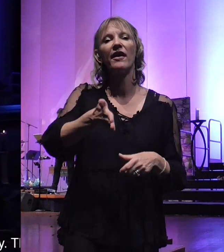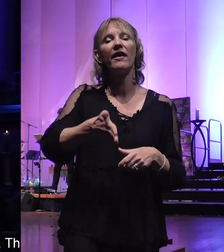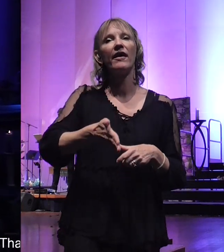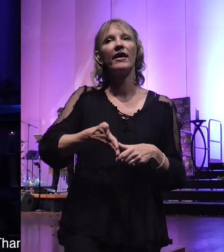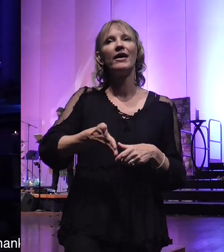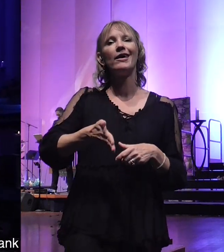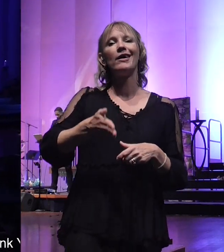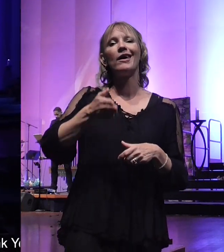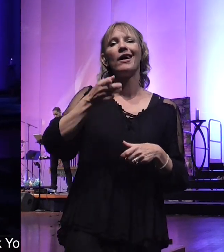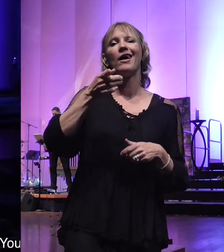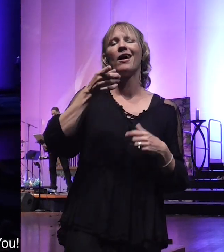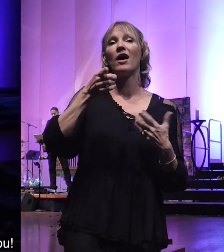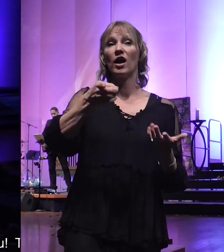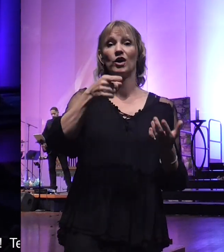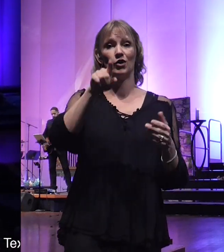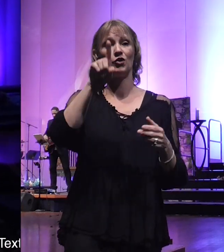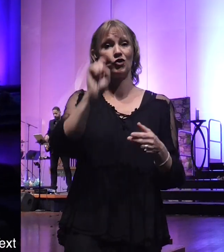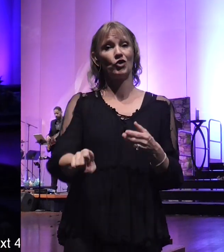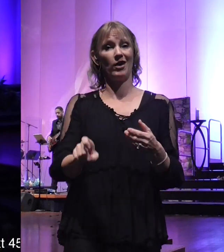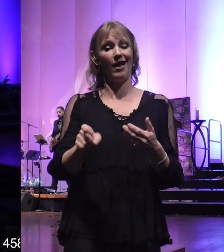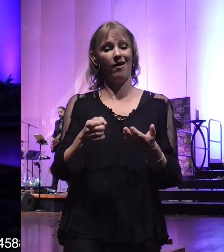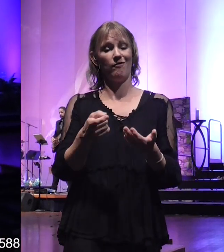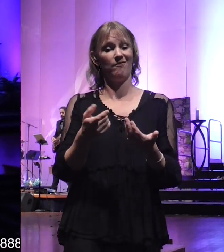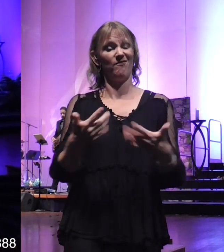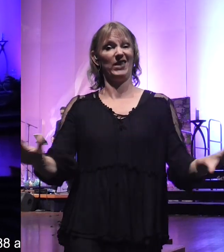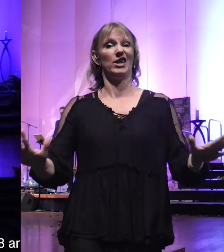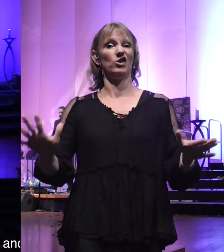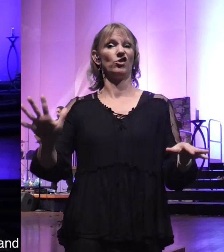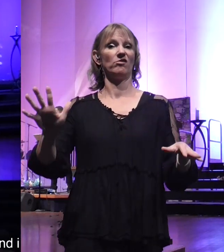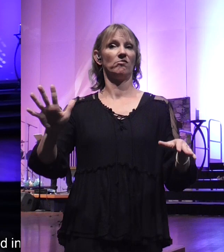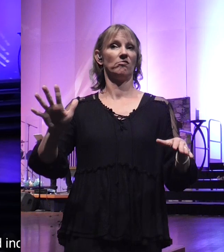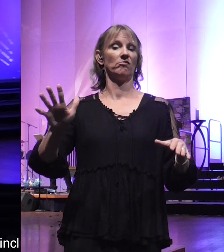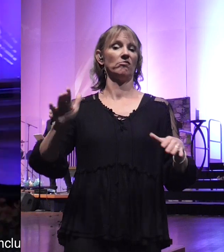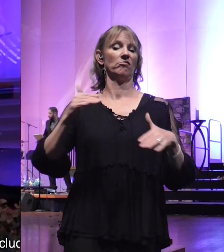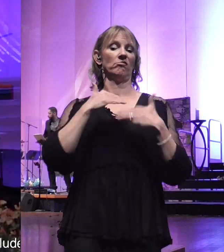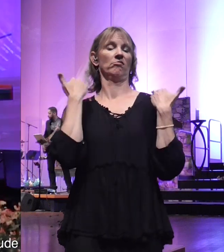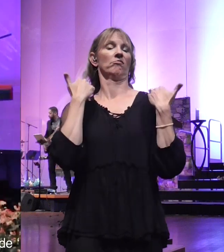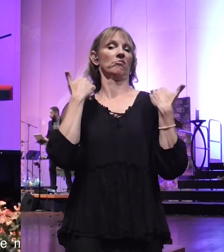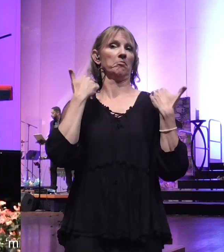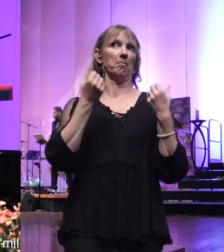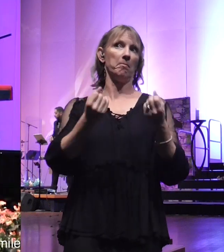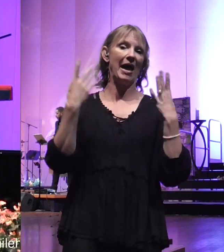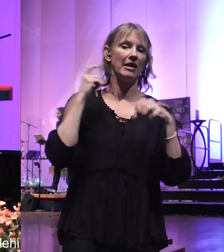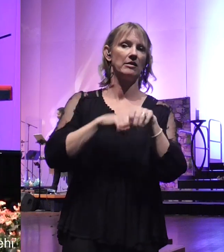You've been counted out so many times.